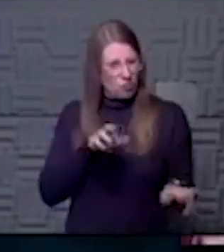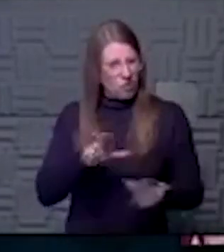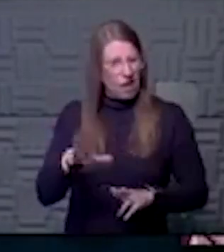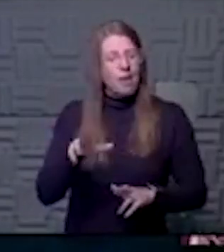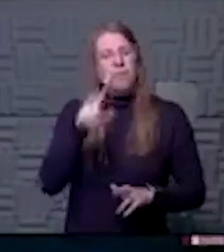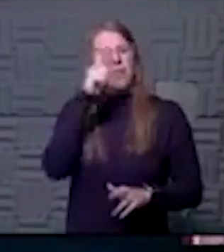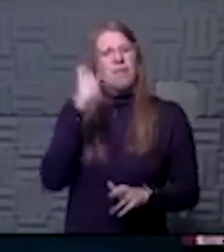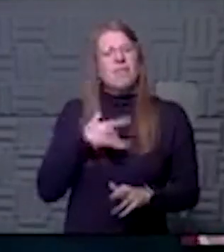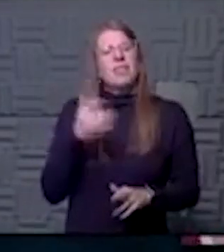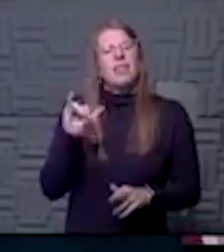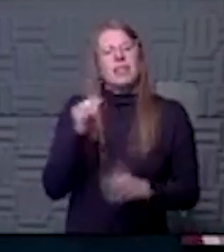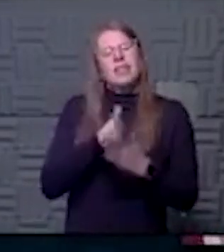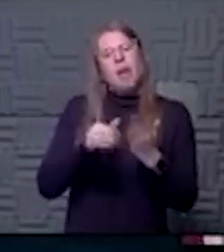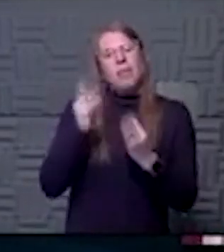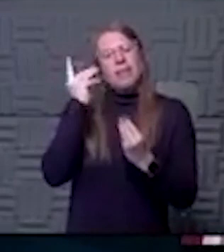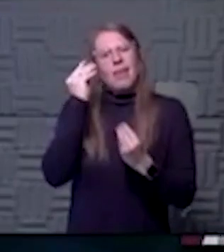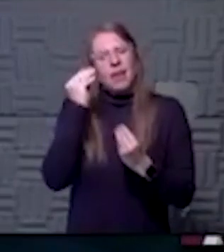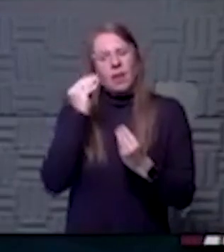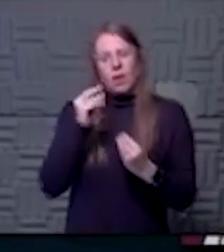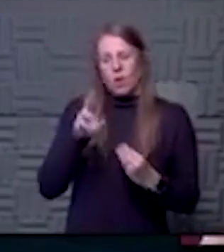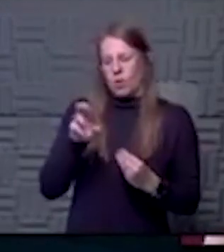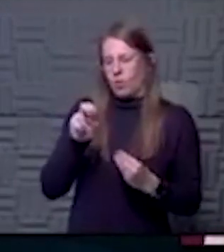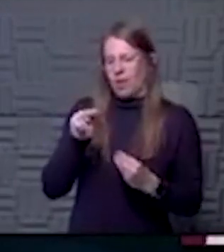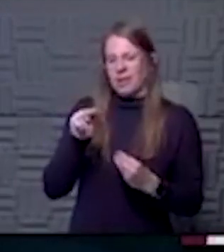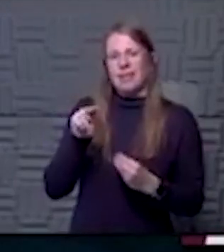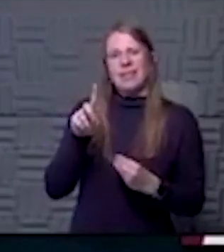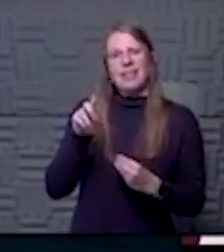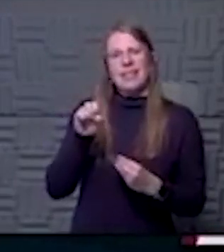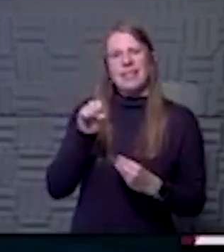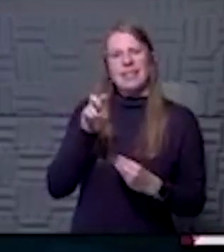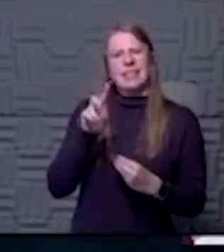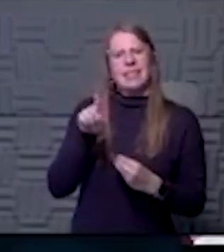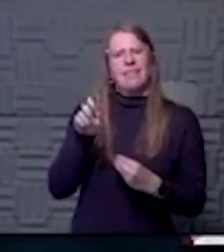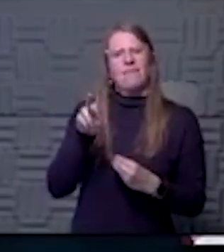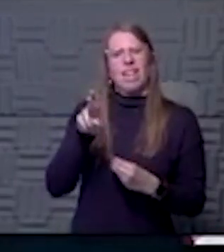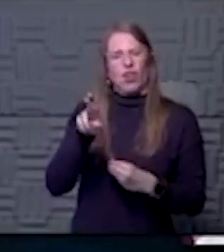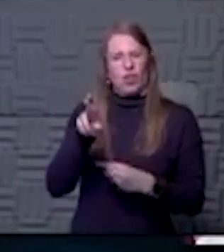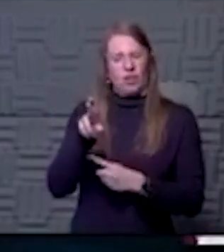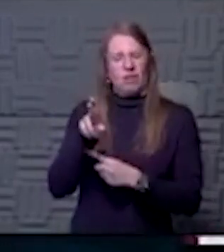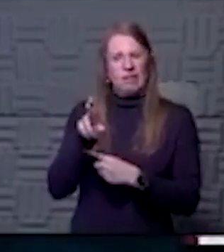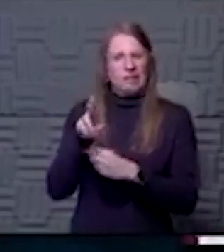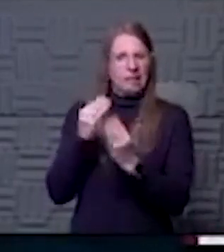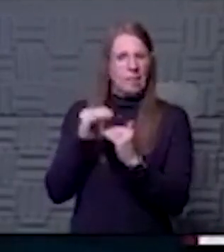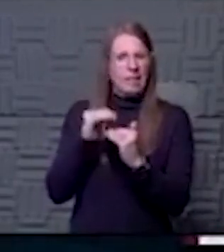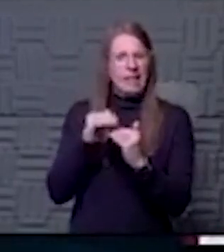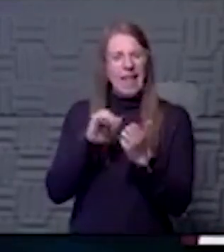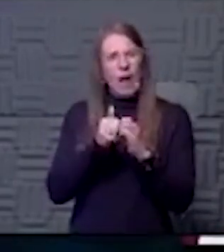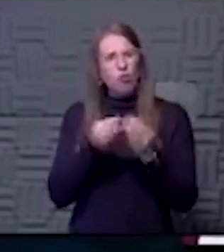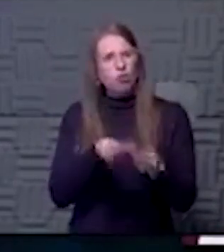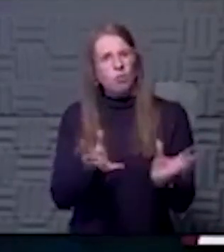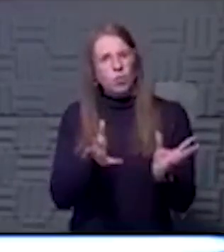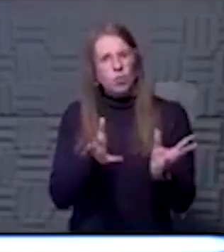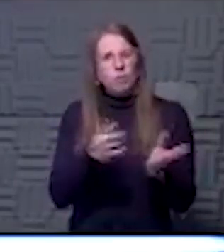like some of the thinking that had to go into remdesivir when there were only limited doses, and how we're going to distribute that.